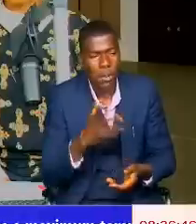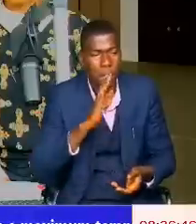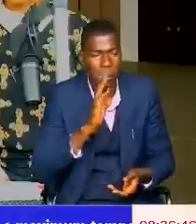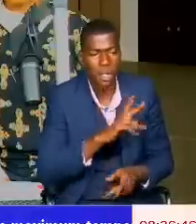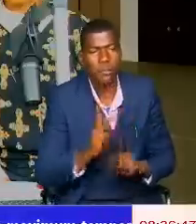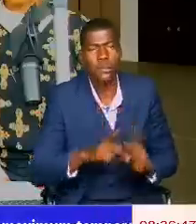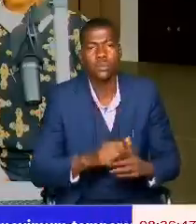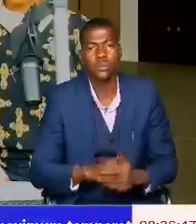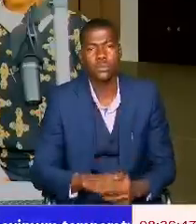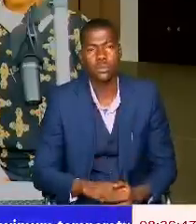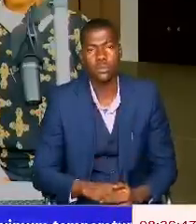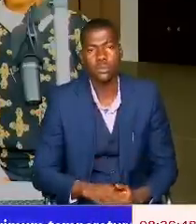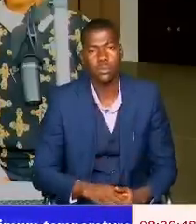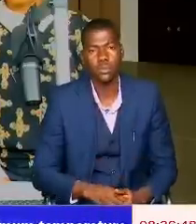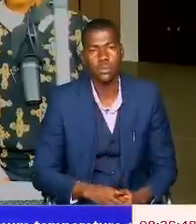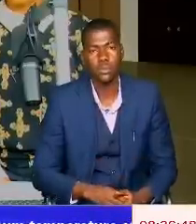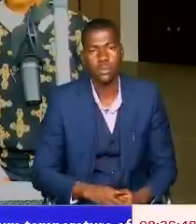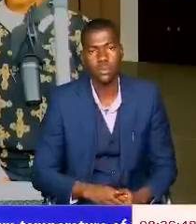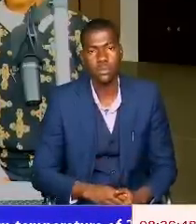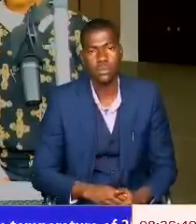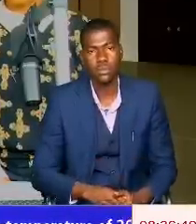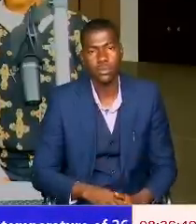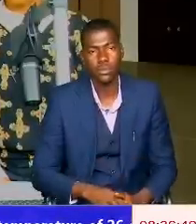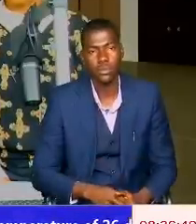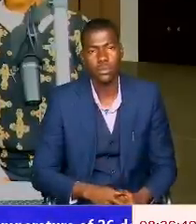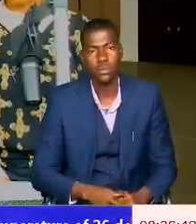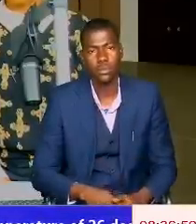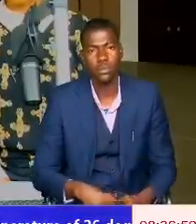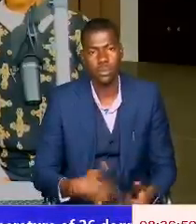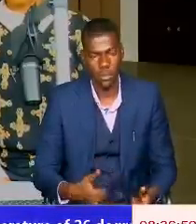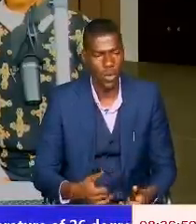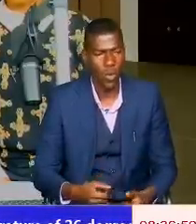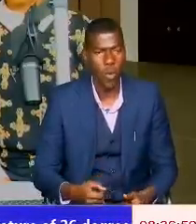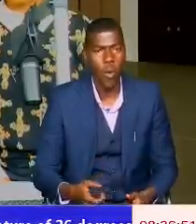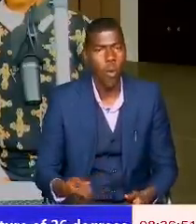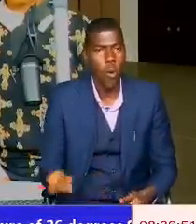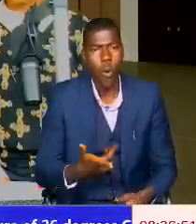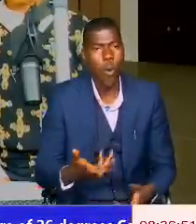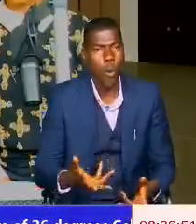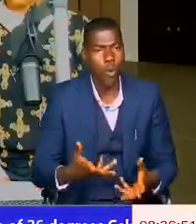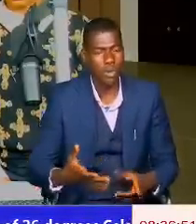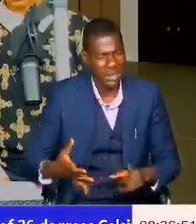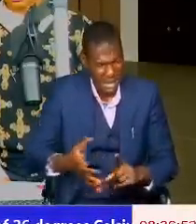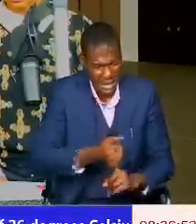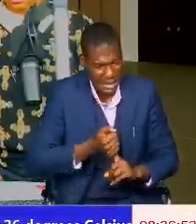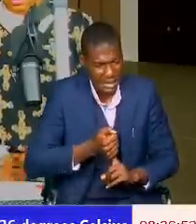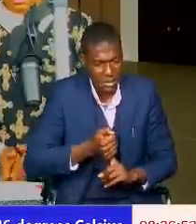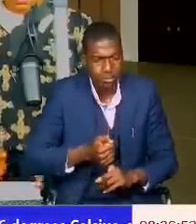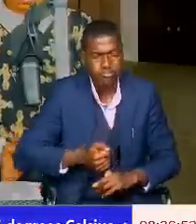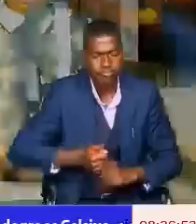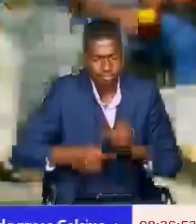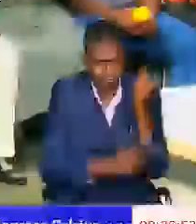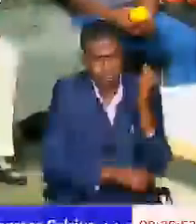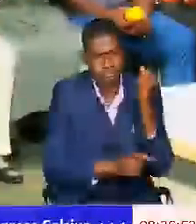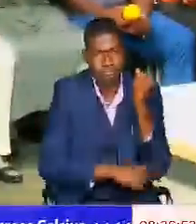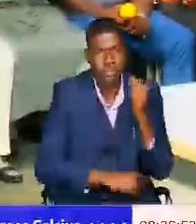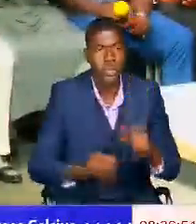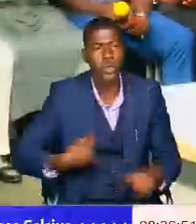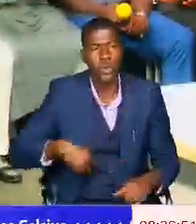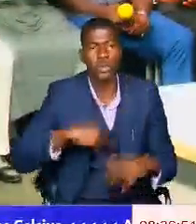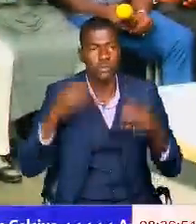to flush them out just like that, not be to pursue them, not to catch them and prosecute them. Make we appreciate them.